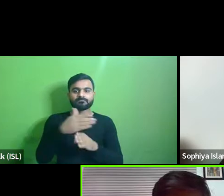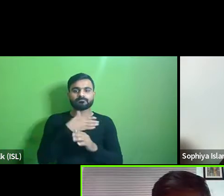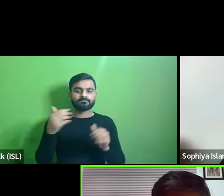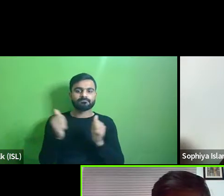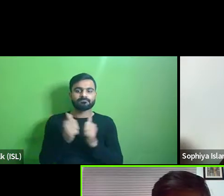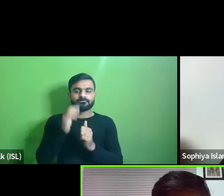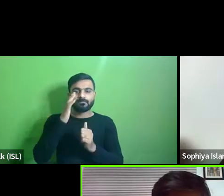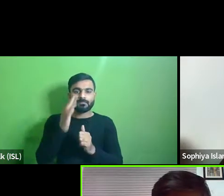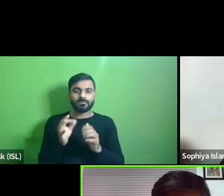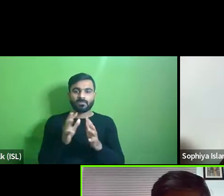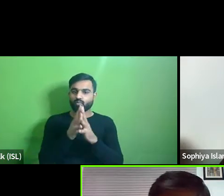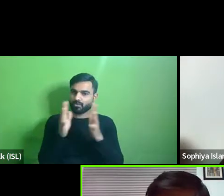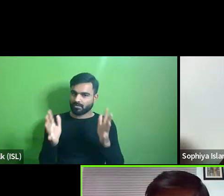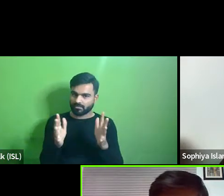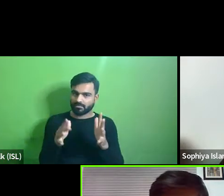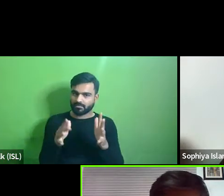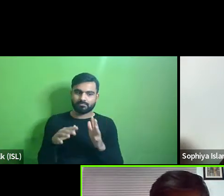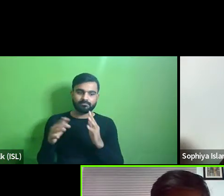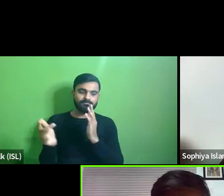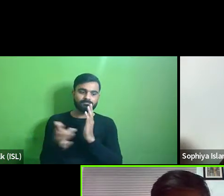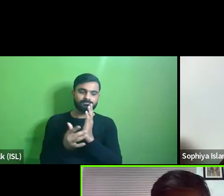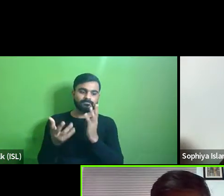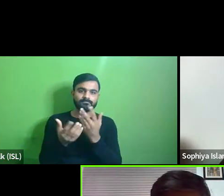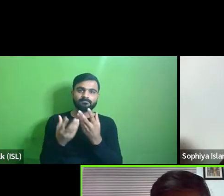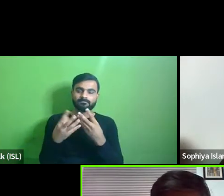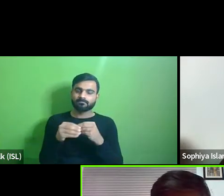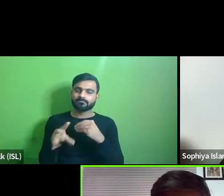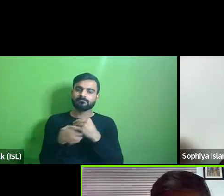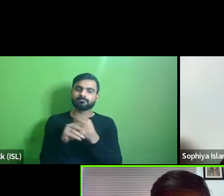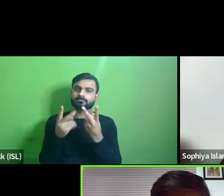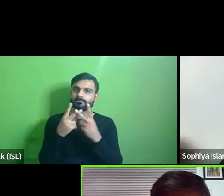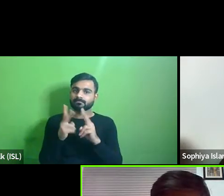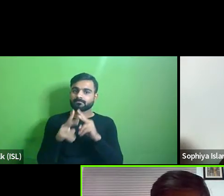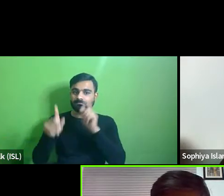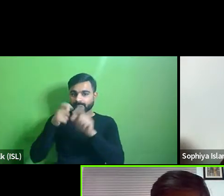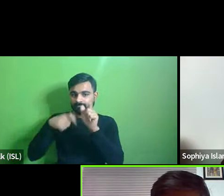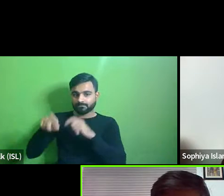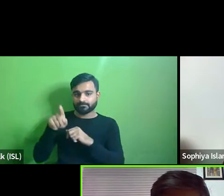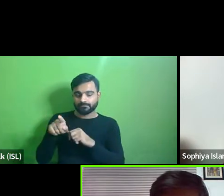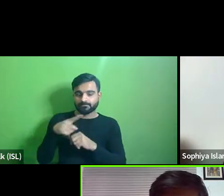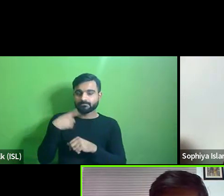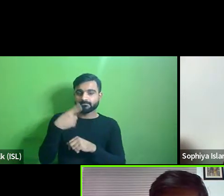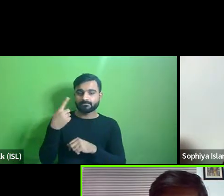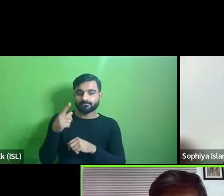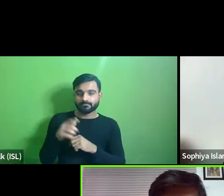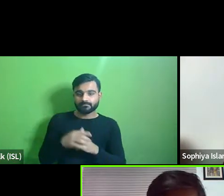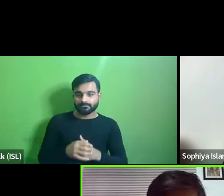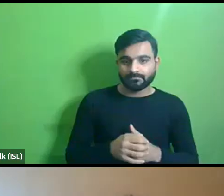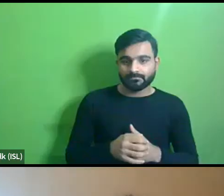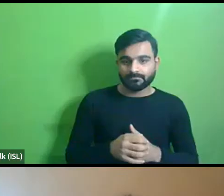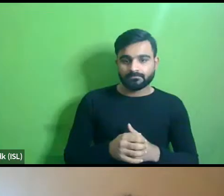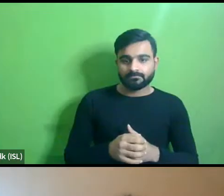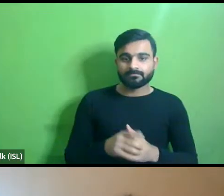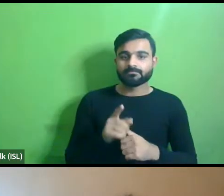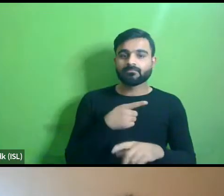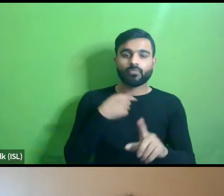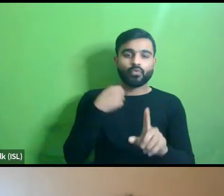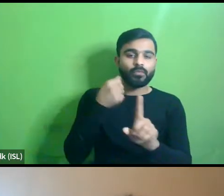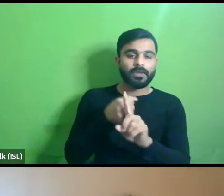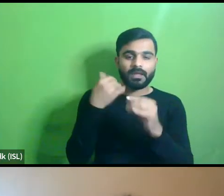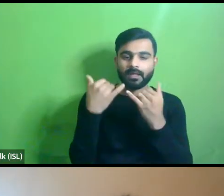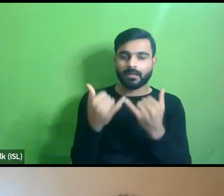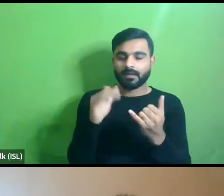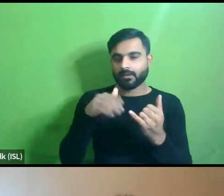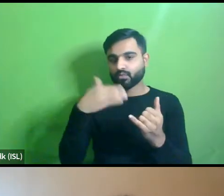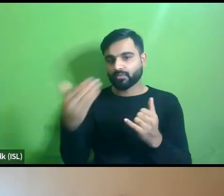a very important uh feature there are different people who uh who are impacted right on the